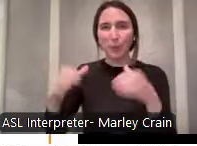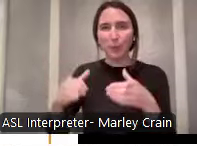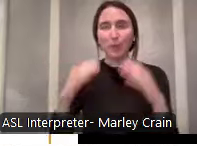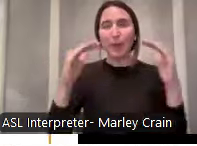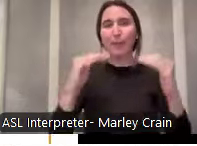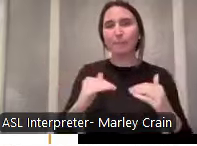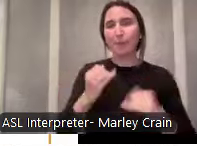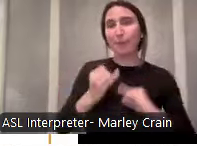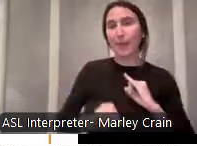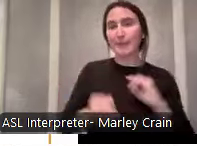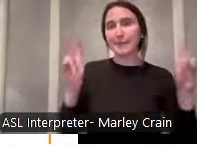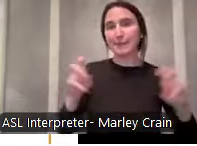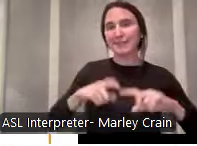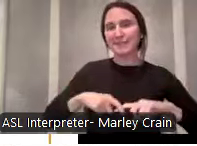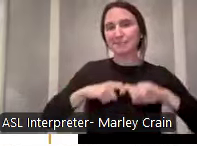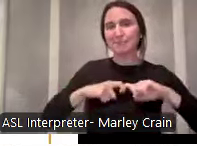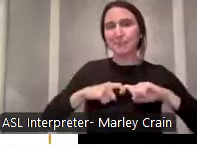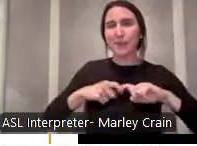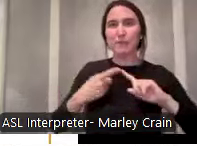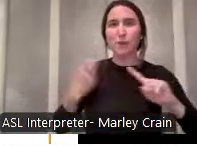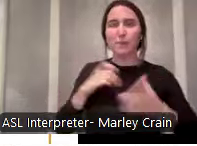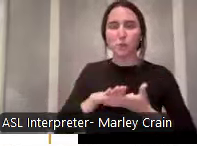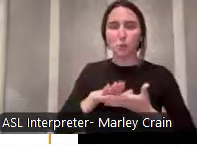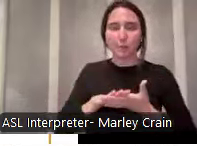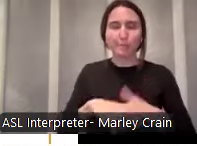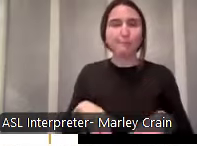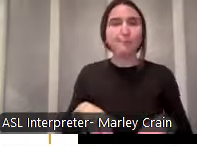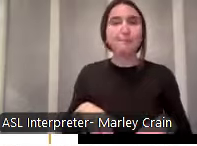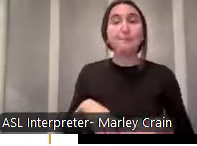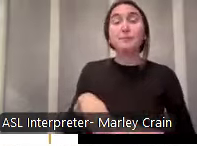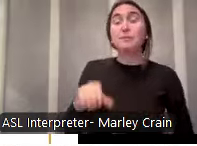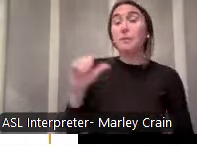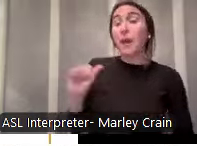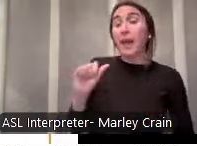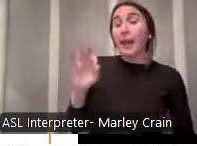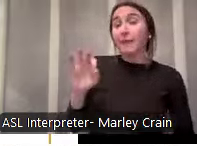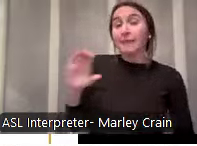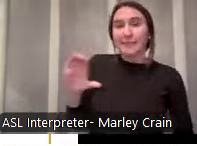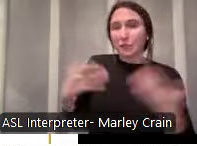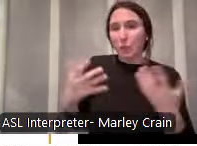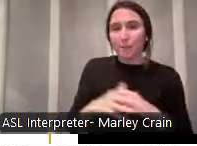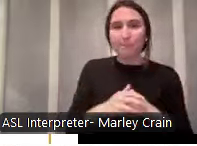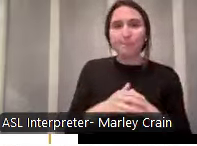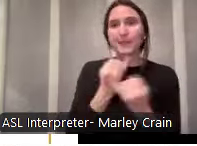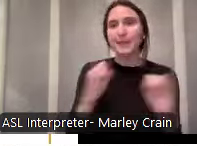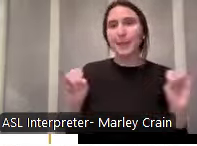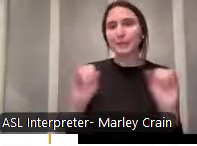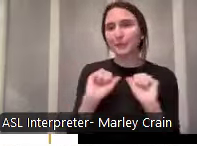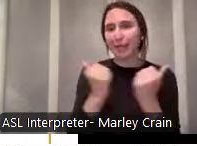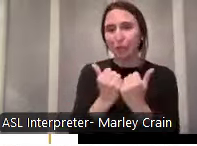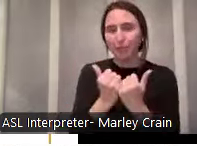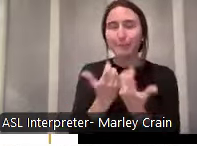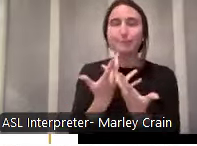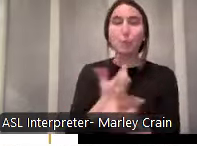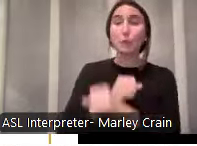So Advocates for Children is an independent agency, and we protect the rights of all New York City students. We have a